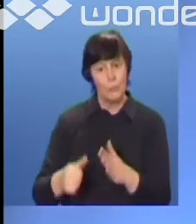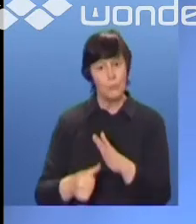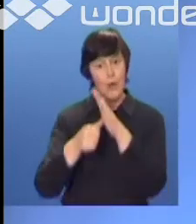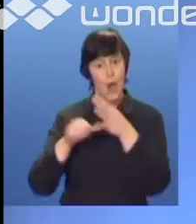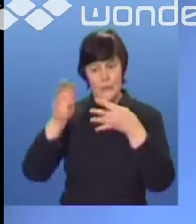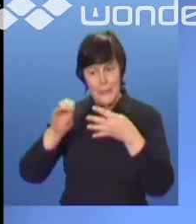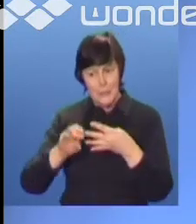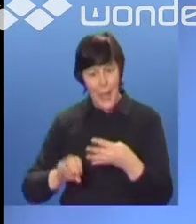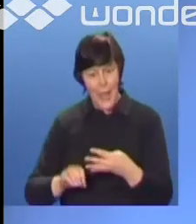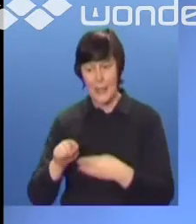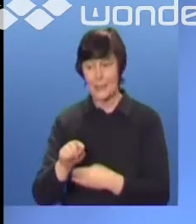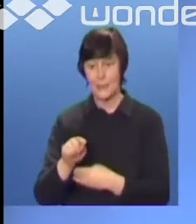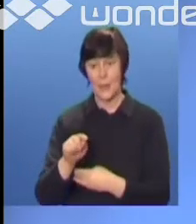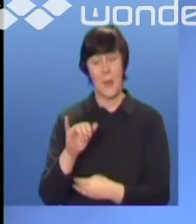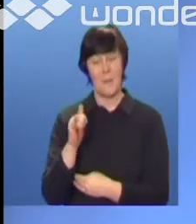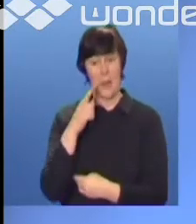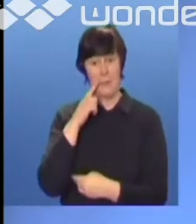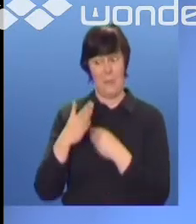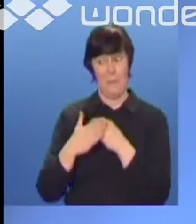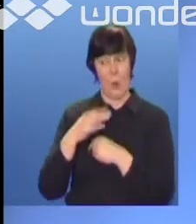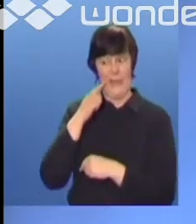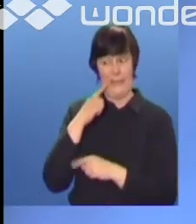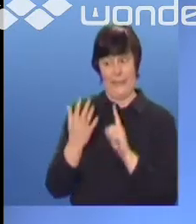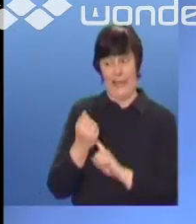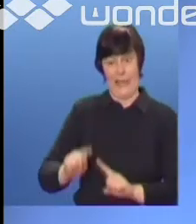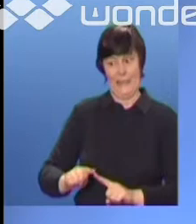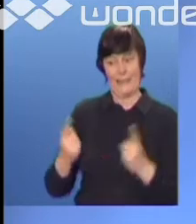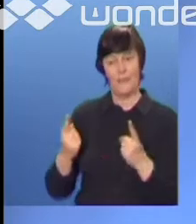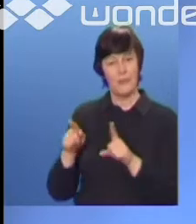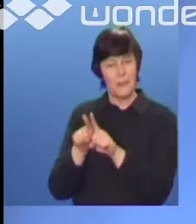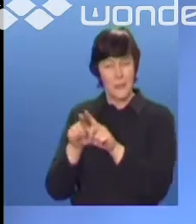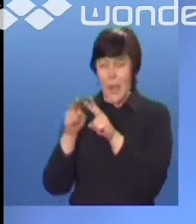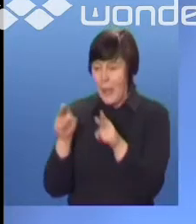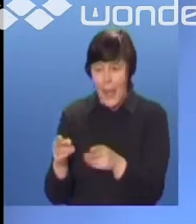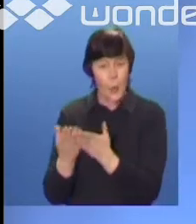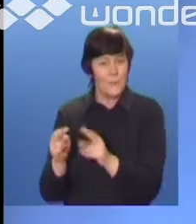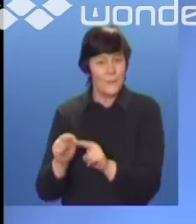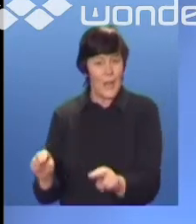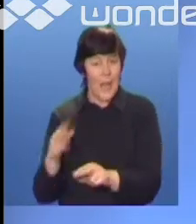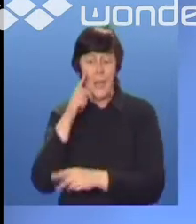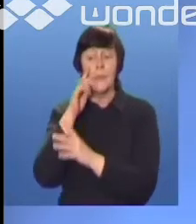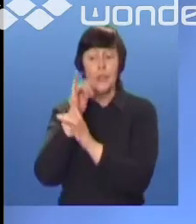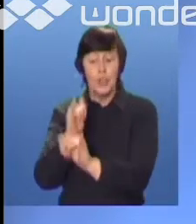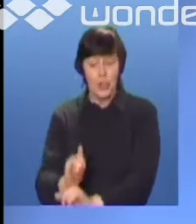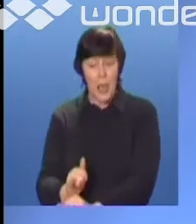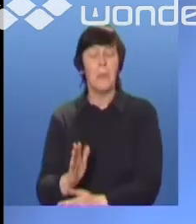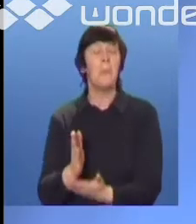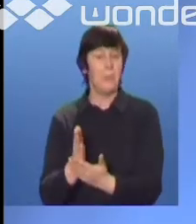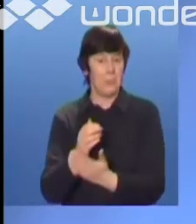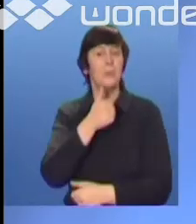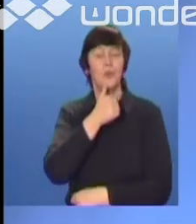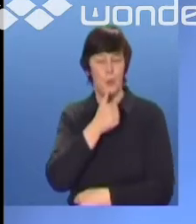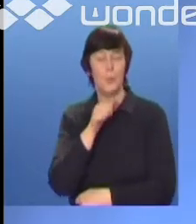waited and the band they're in, and also what type of property you might be more successful in bidding for if you need to move more